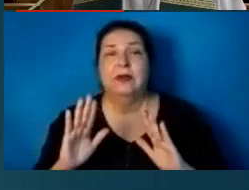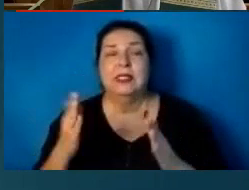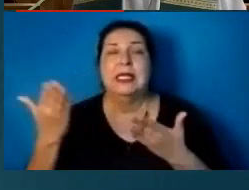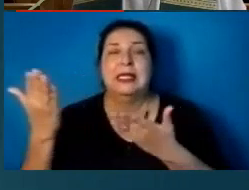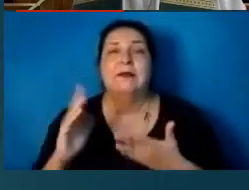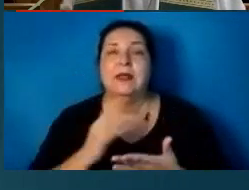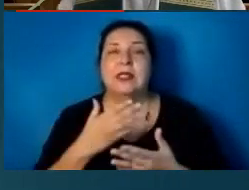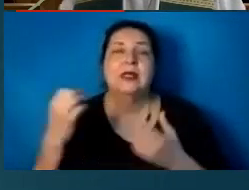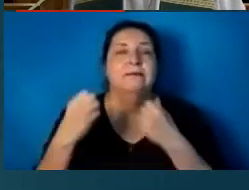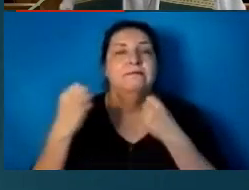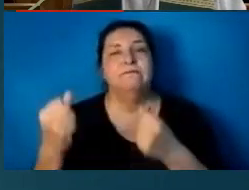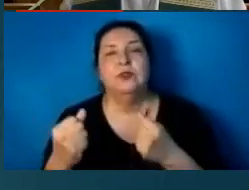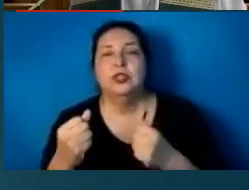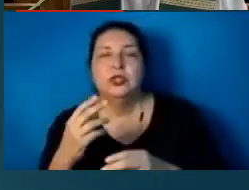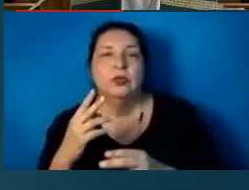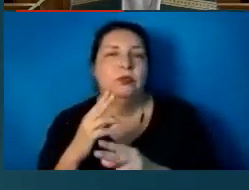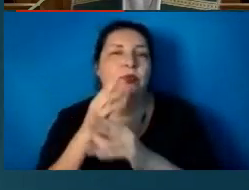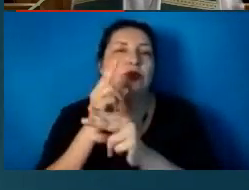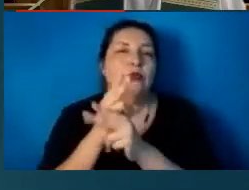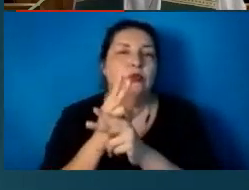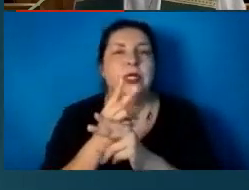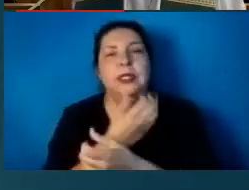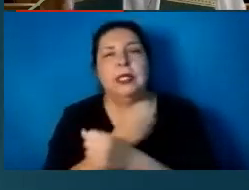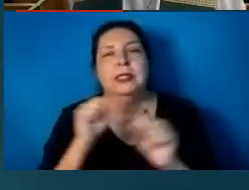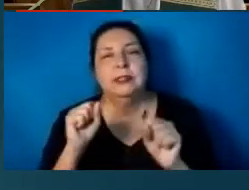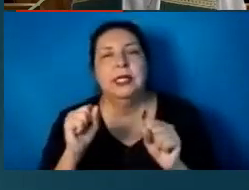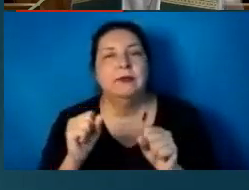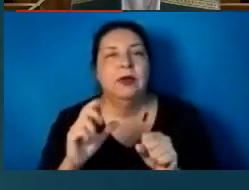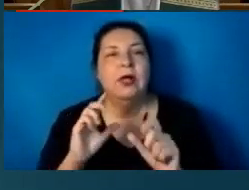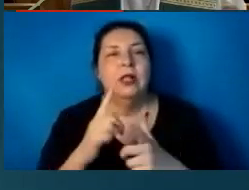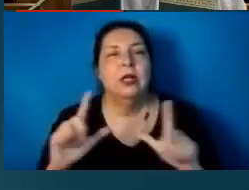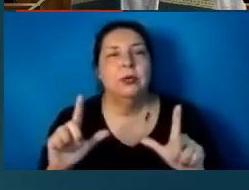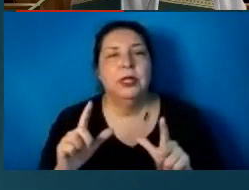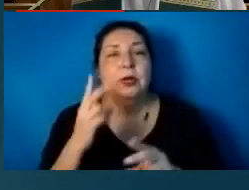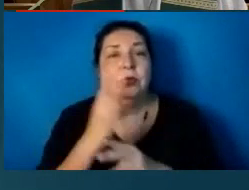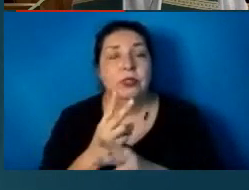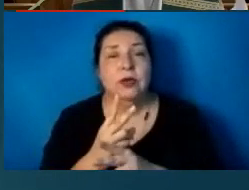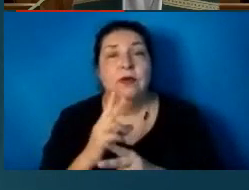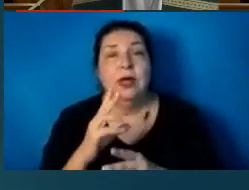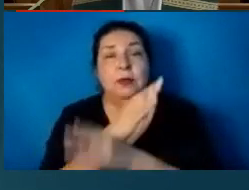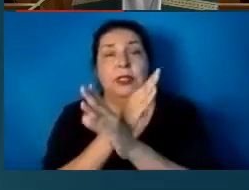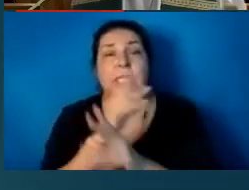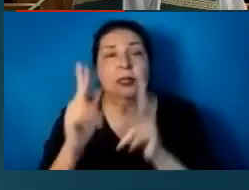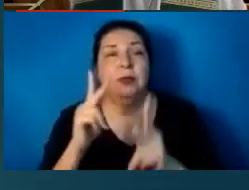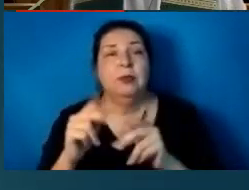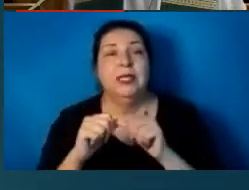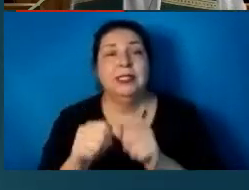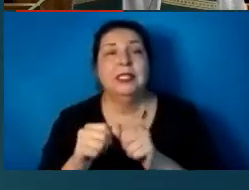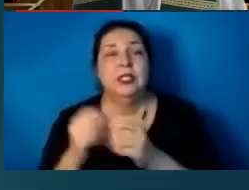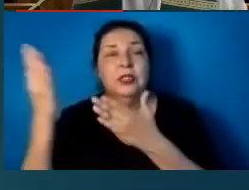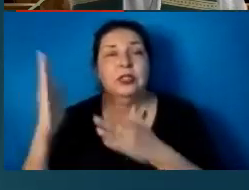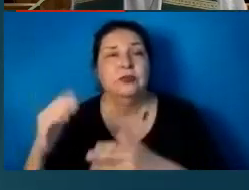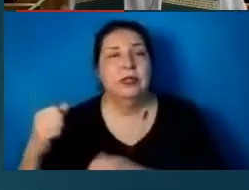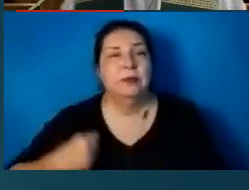preserve liberty in our own time and to use it honorably. Preserve and protect those who continue to serve us in the military, in